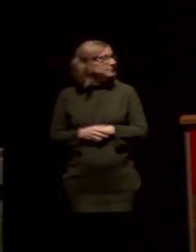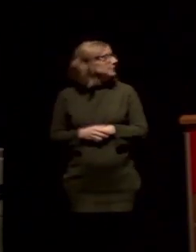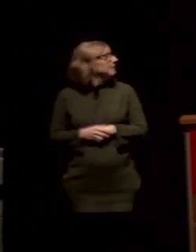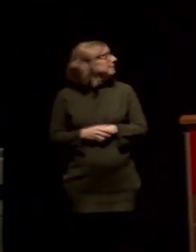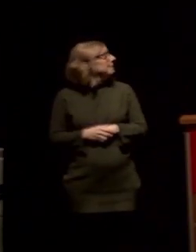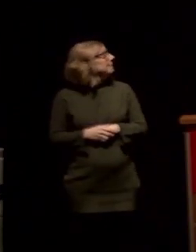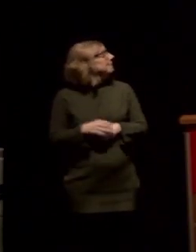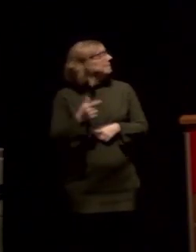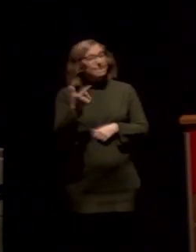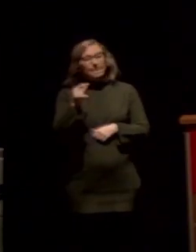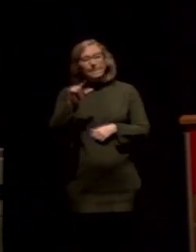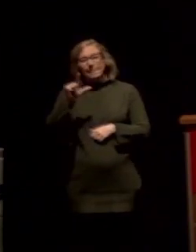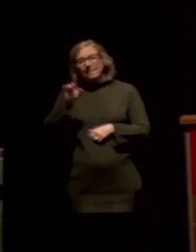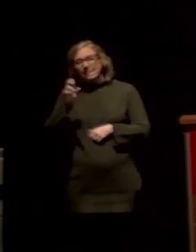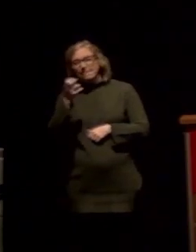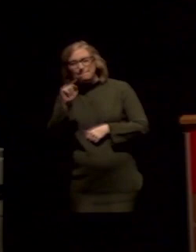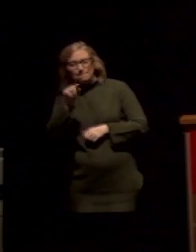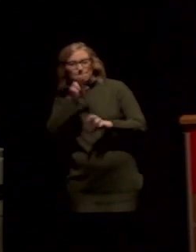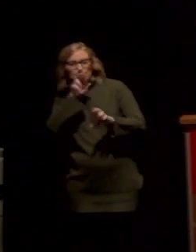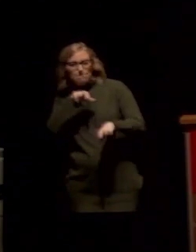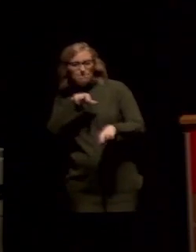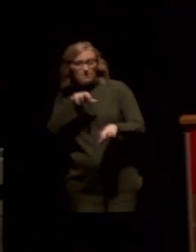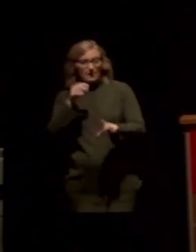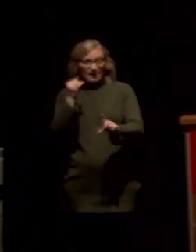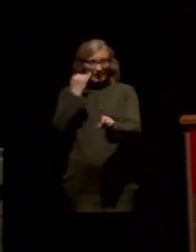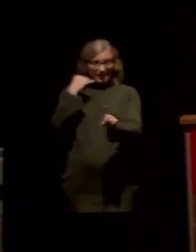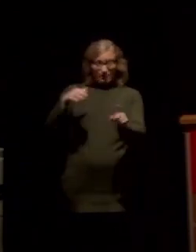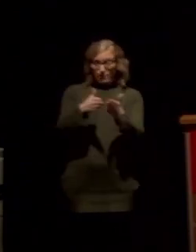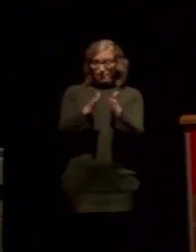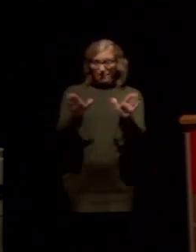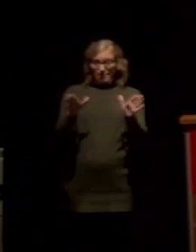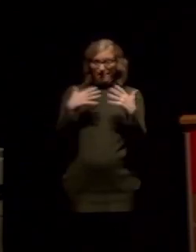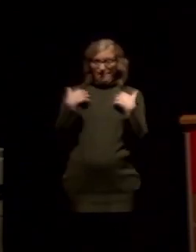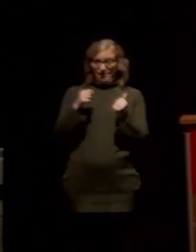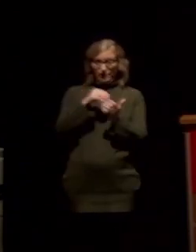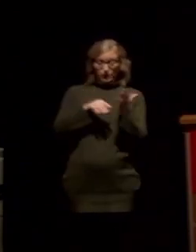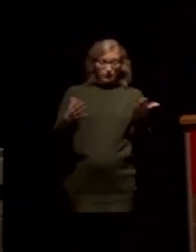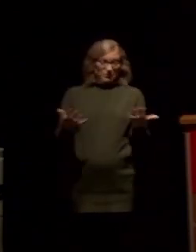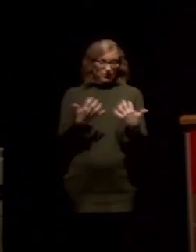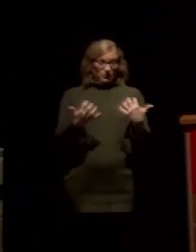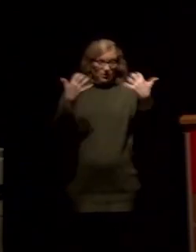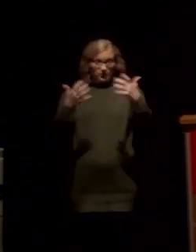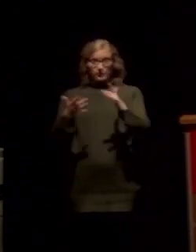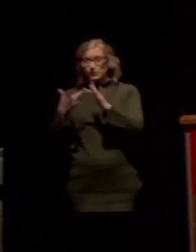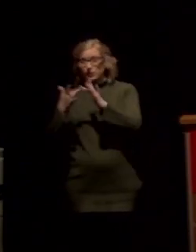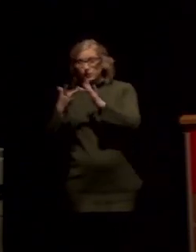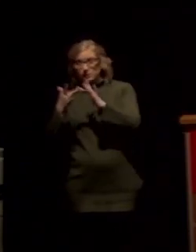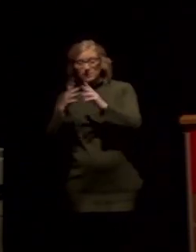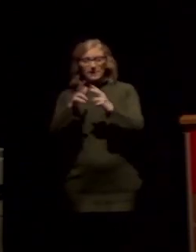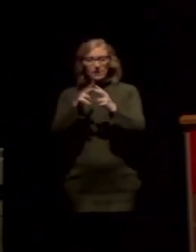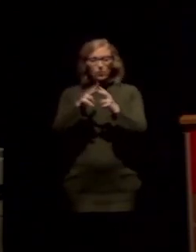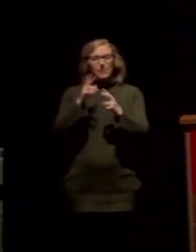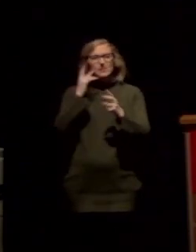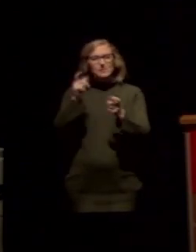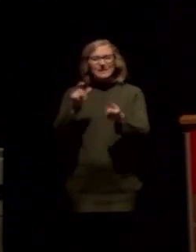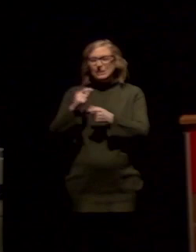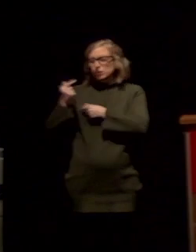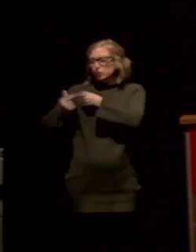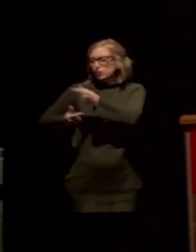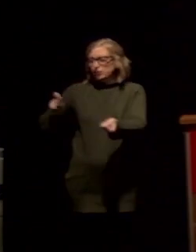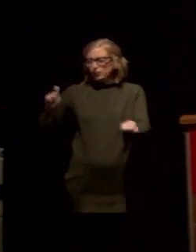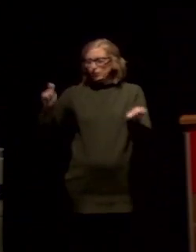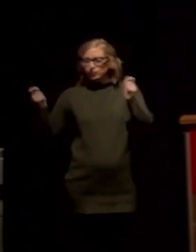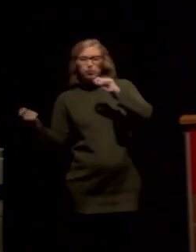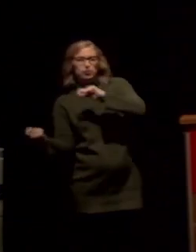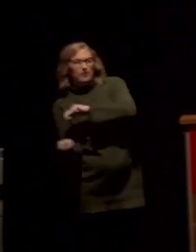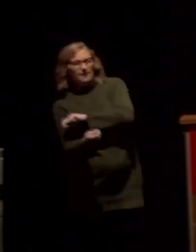more thing, for the public health students in the audience, either here or on Zoom, there's been a generational shift in conversations around